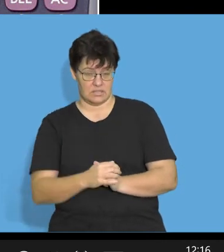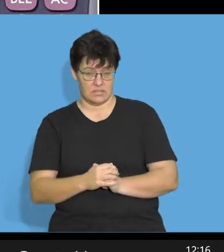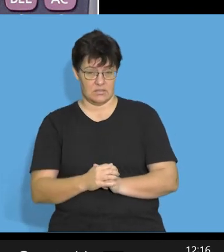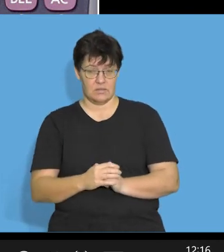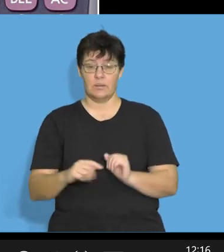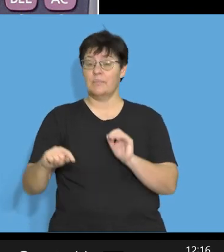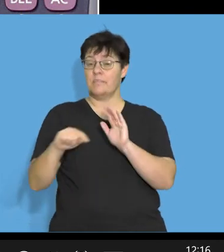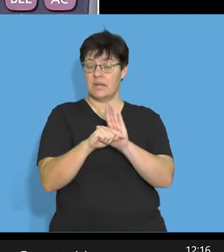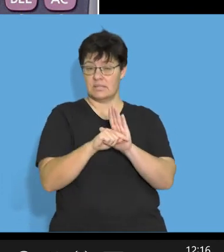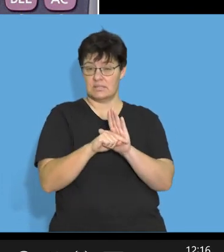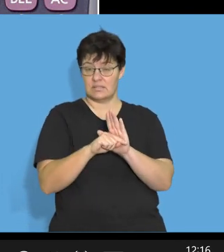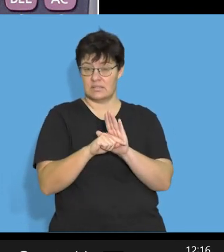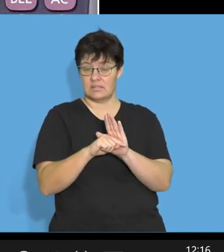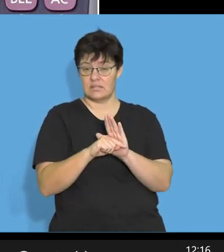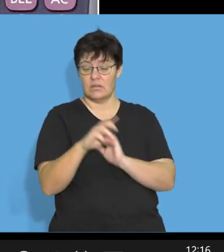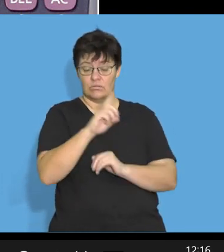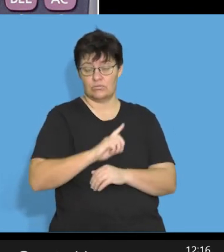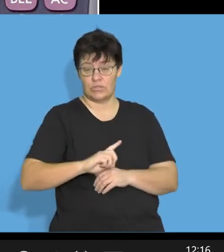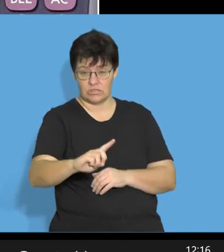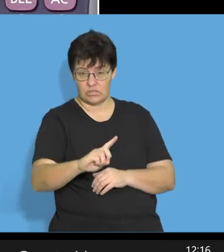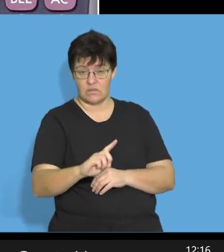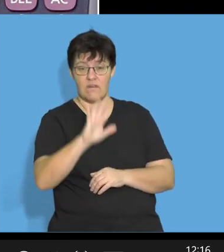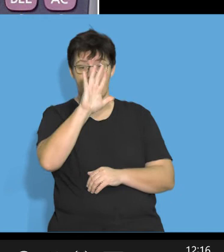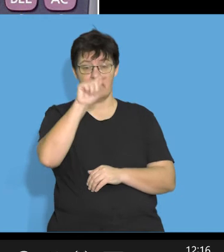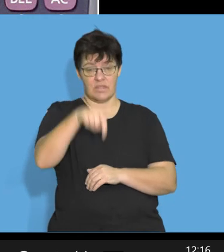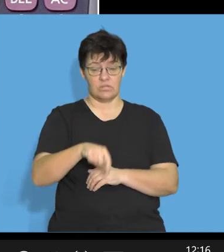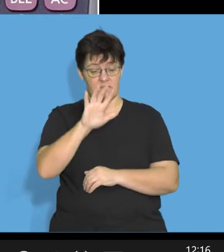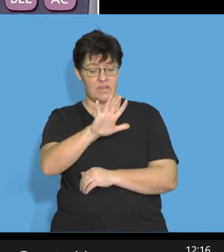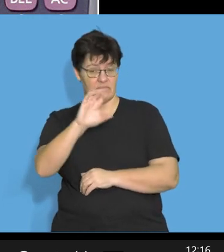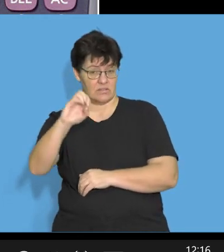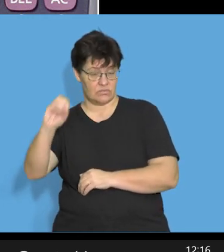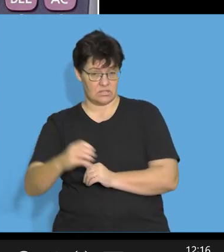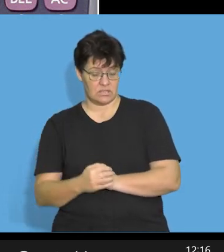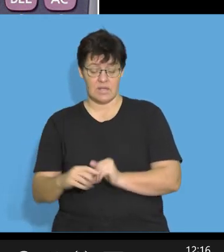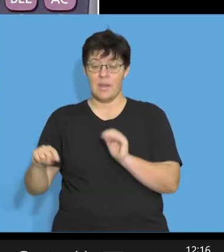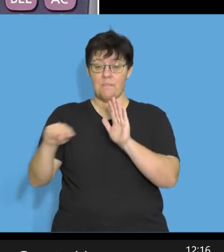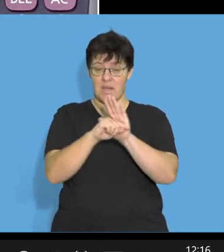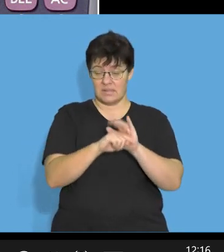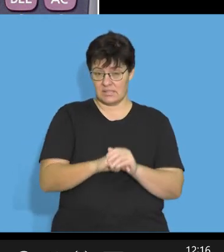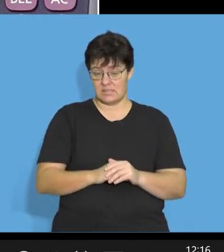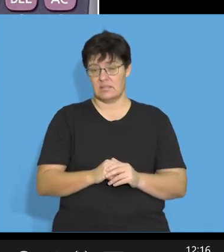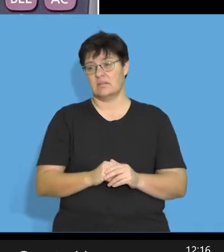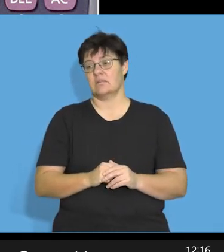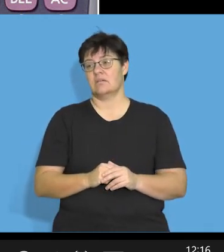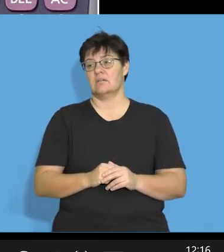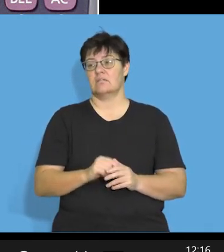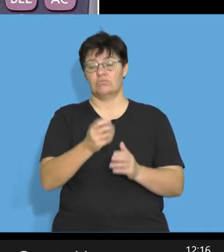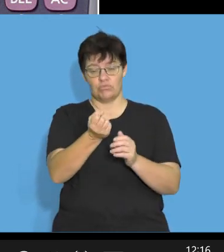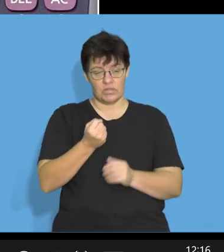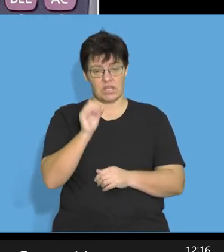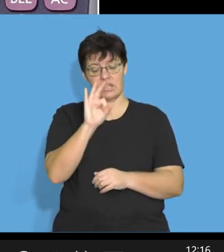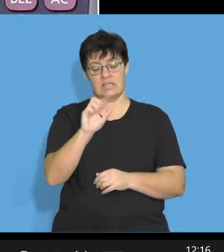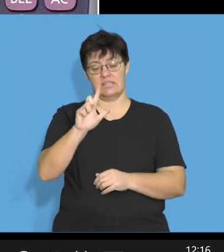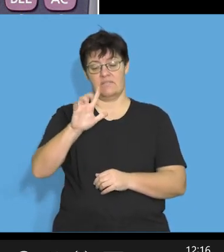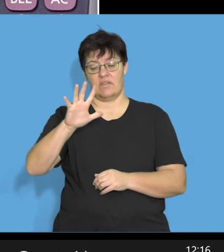minus my donation of 5,500, minus my drawings of